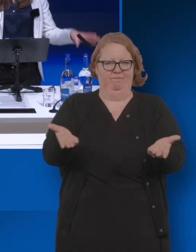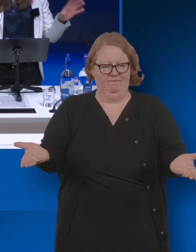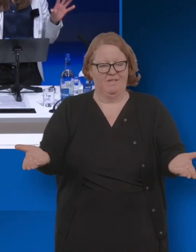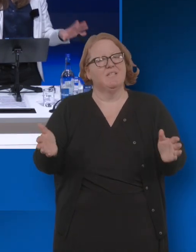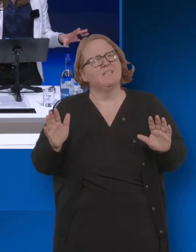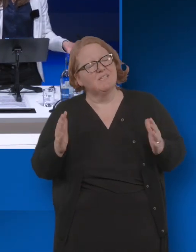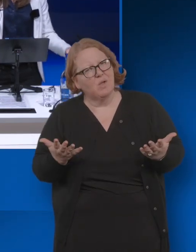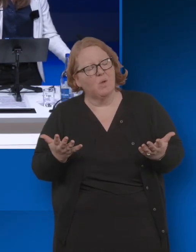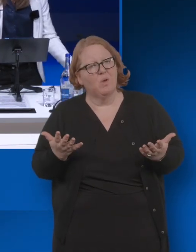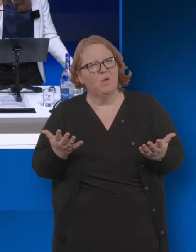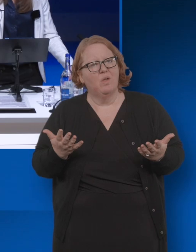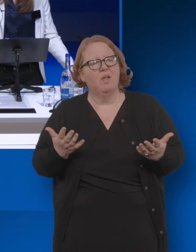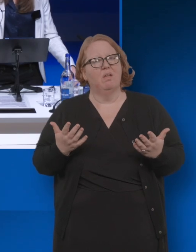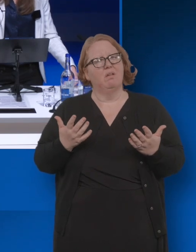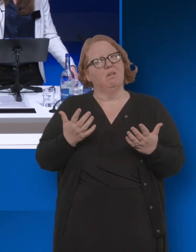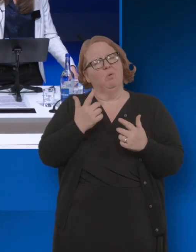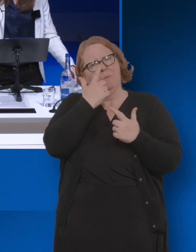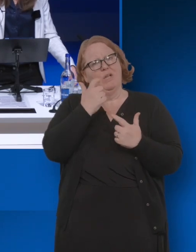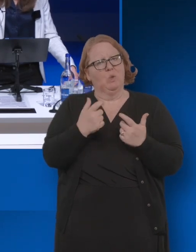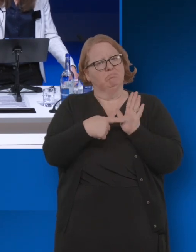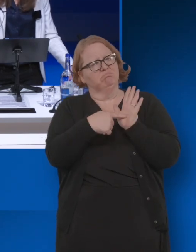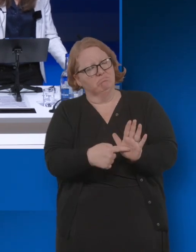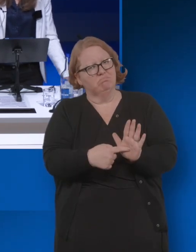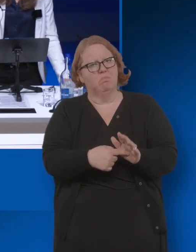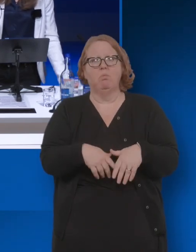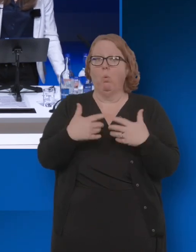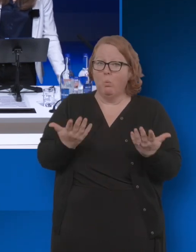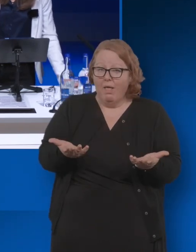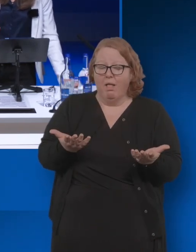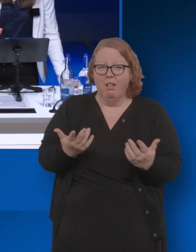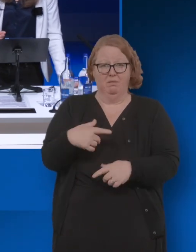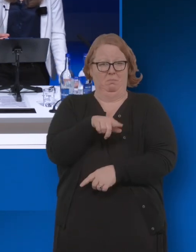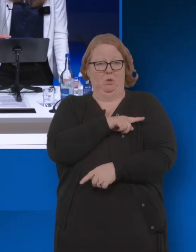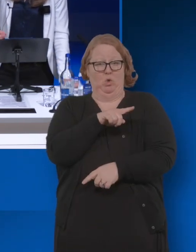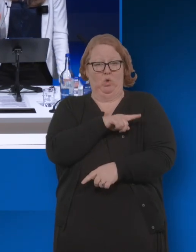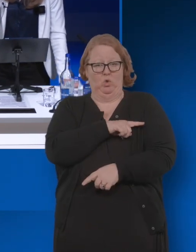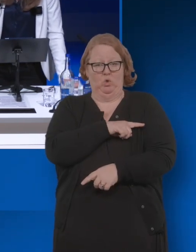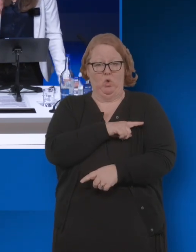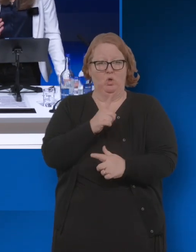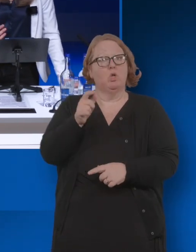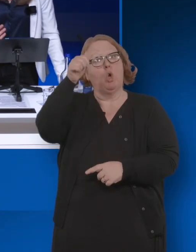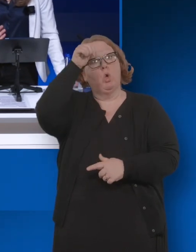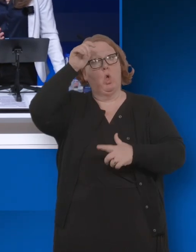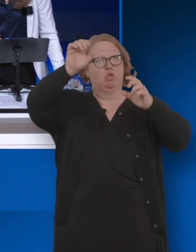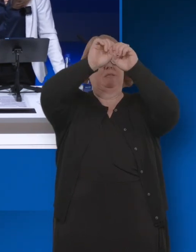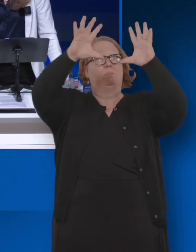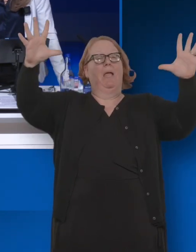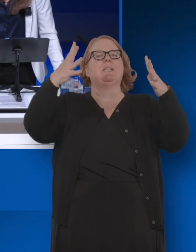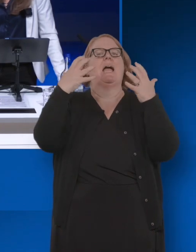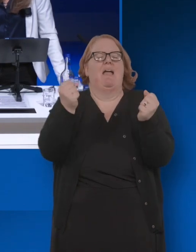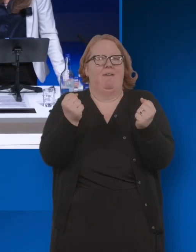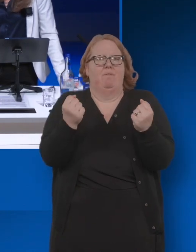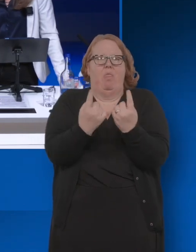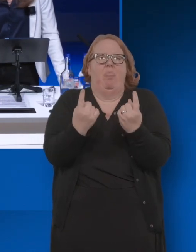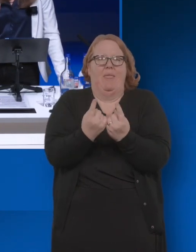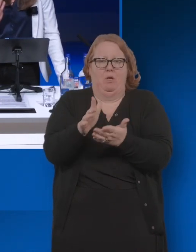And so, in other words, we could argue, a case can be made that the existence of the conscious mind, the thing